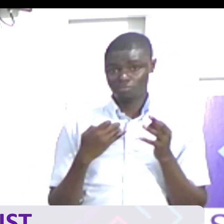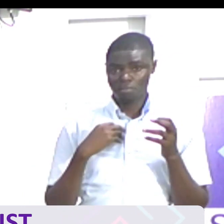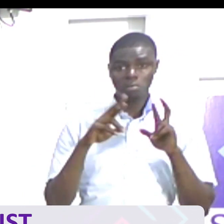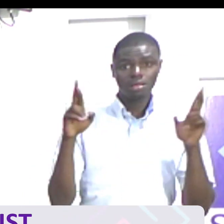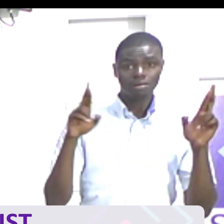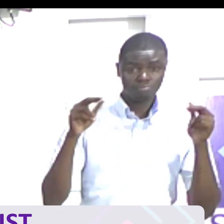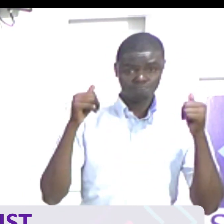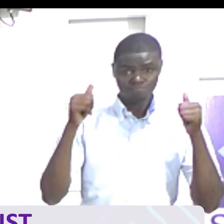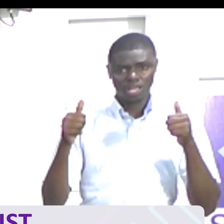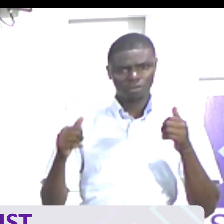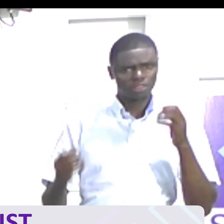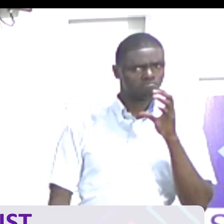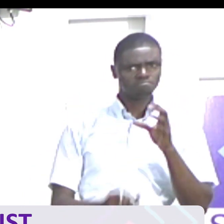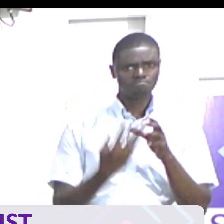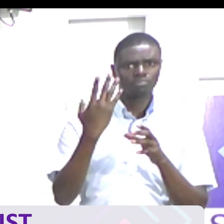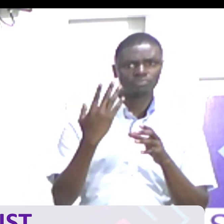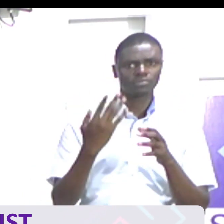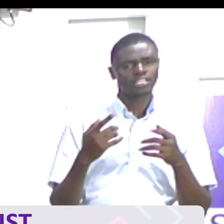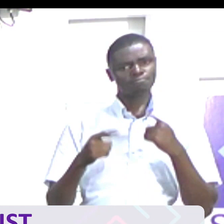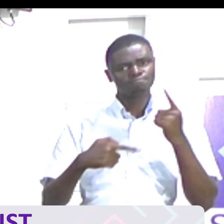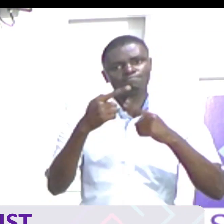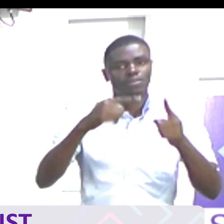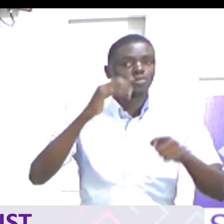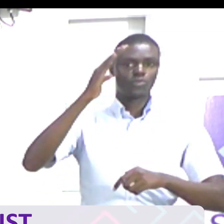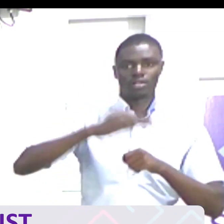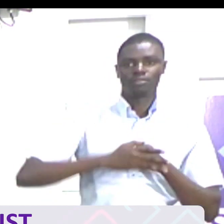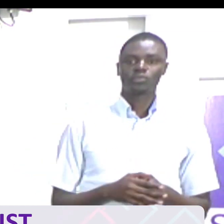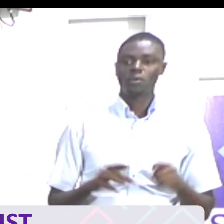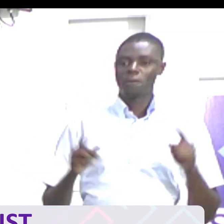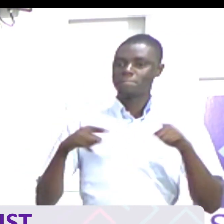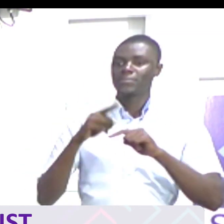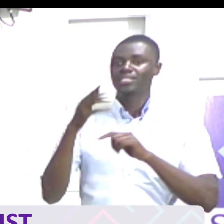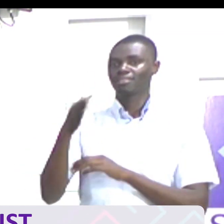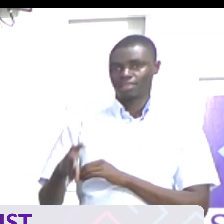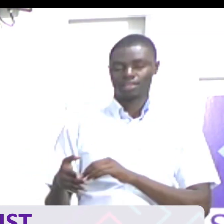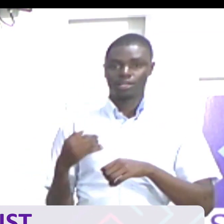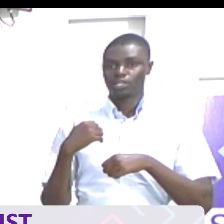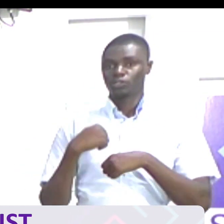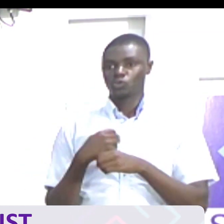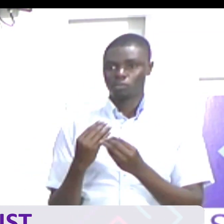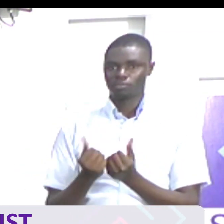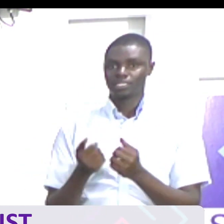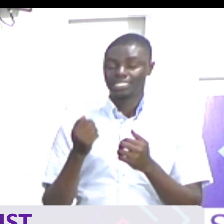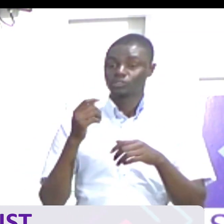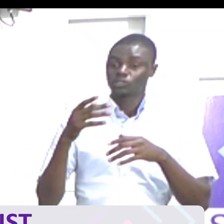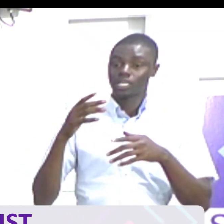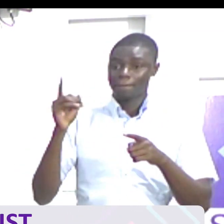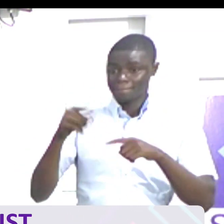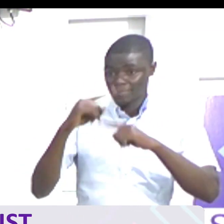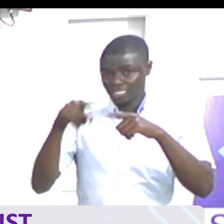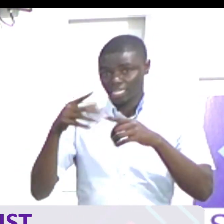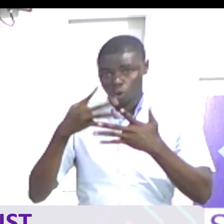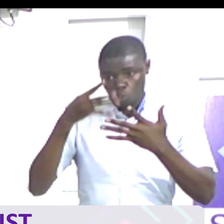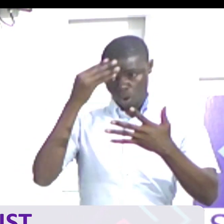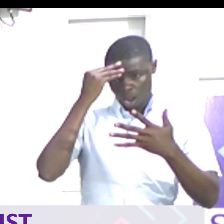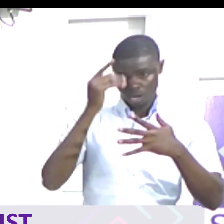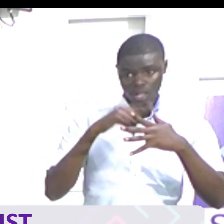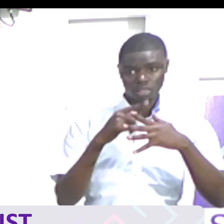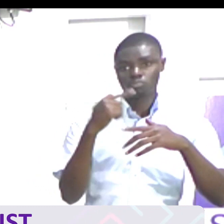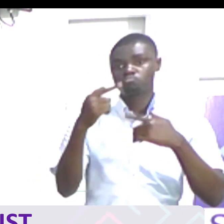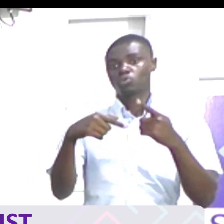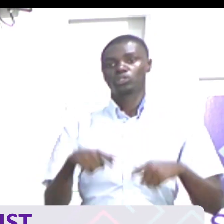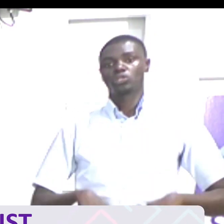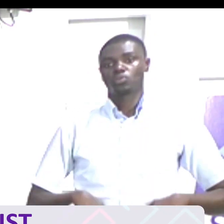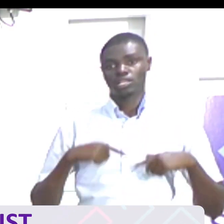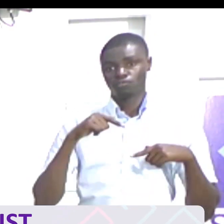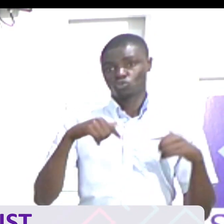niko sawa, songa. Because at the end of the day, mistakes are there to be made. Yes. And what do we do from mistakes? We learn from mistakes. We learn from them. For